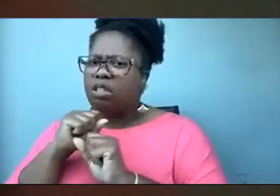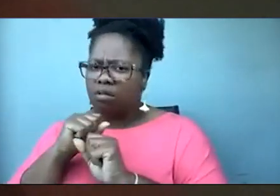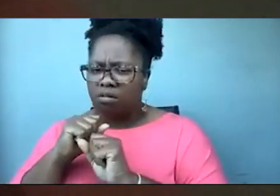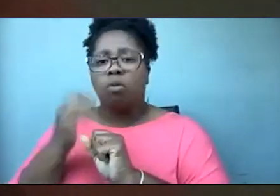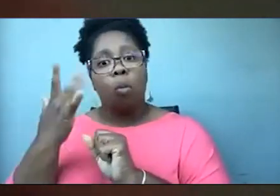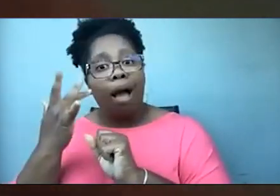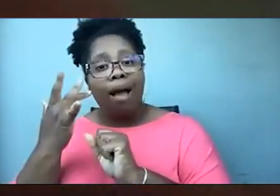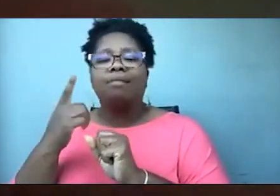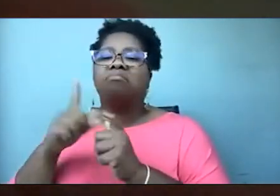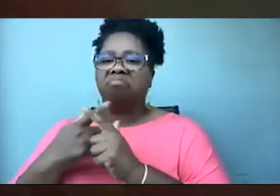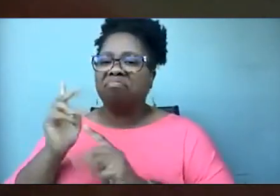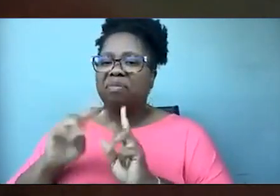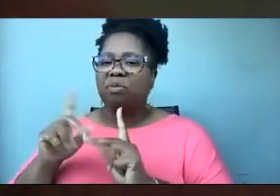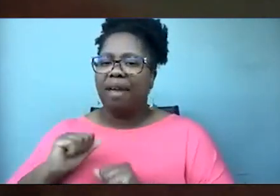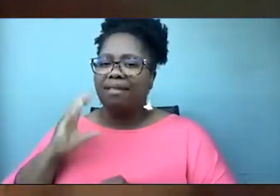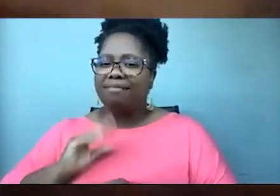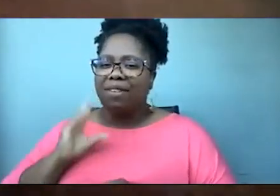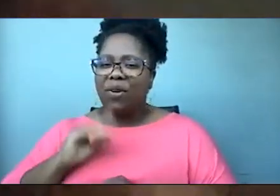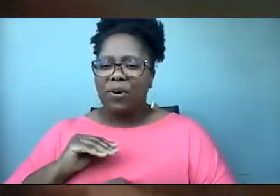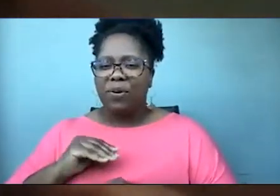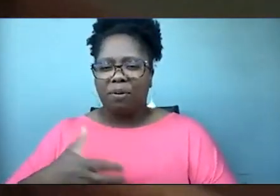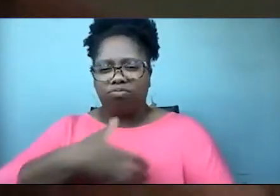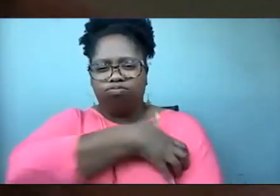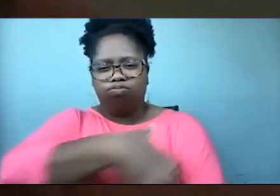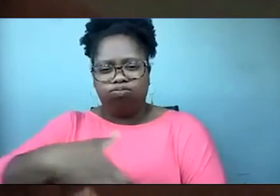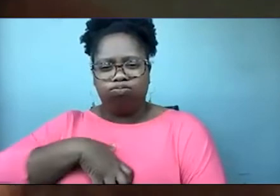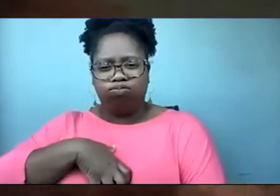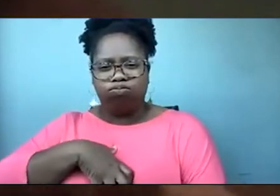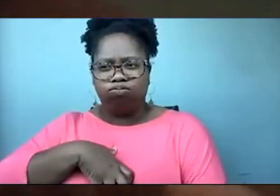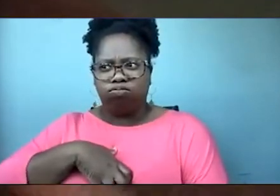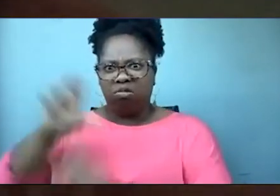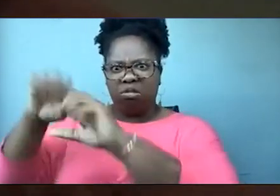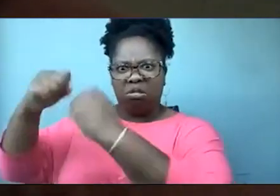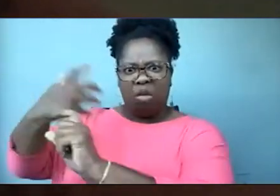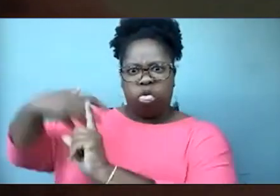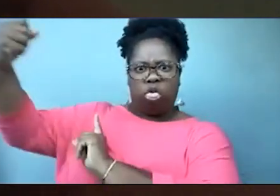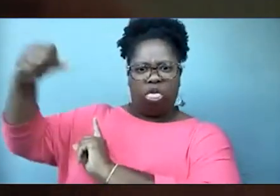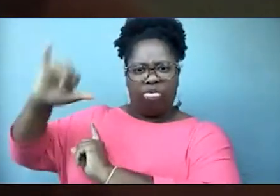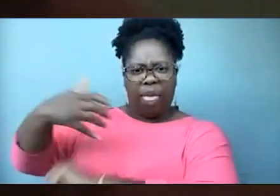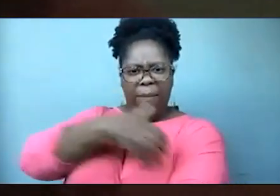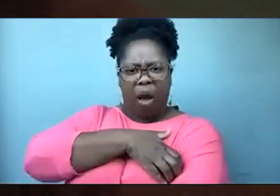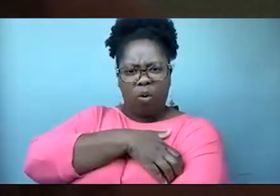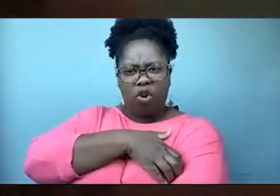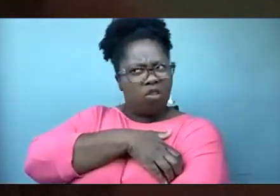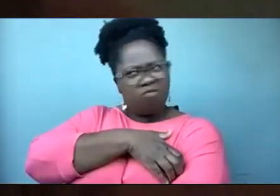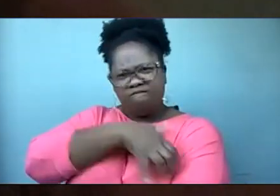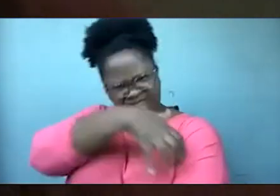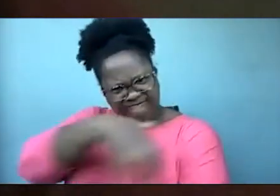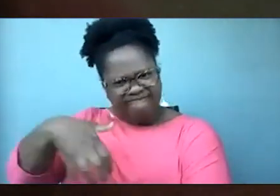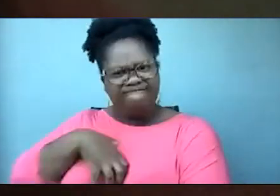denies, right? They're able to experience and build on that, and I believe shape the conditions that are in their